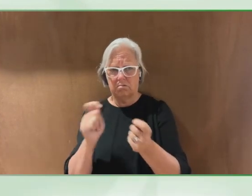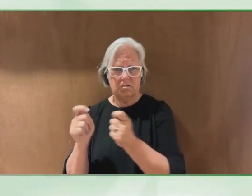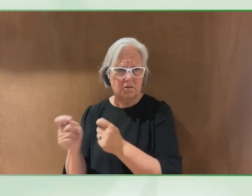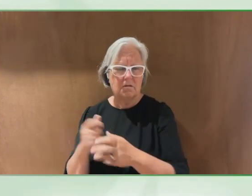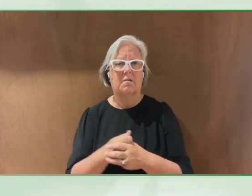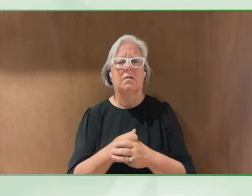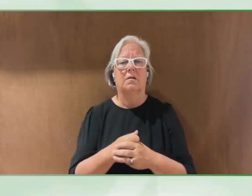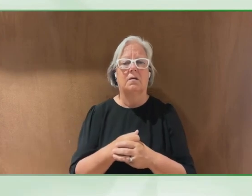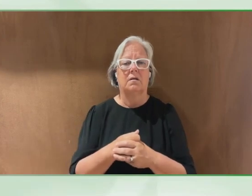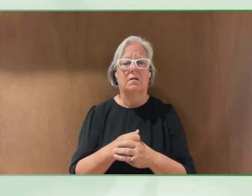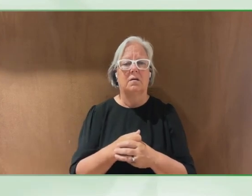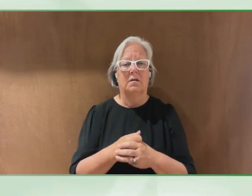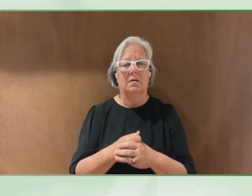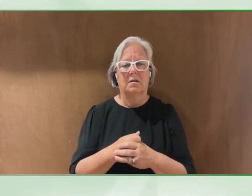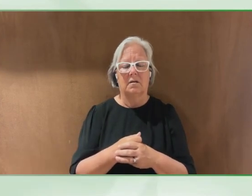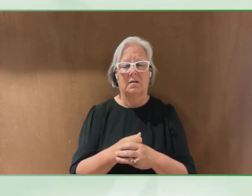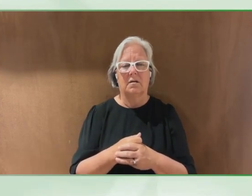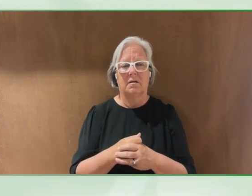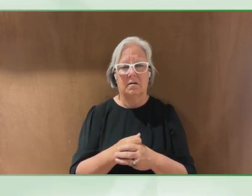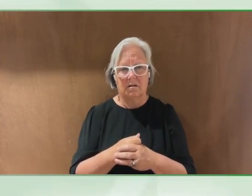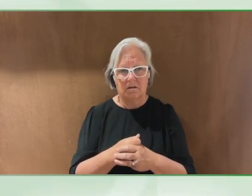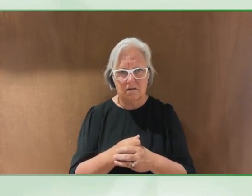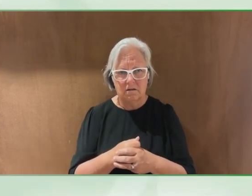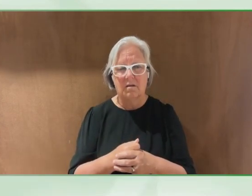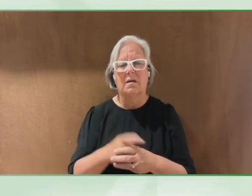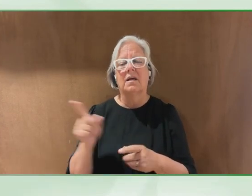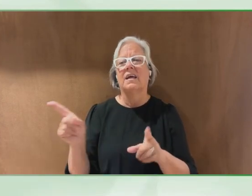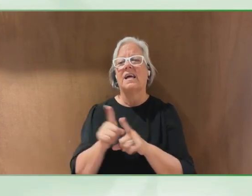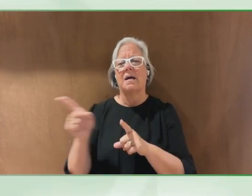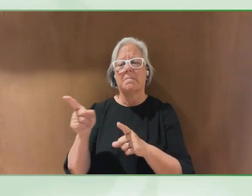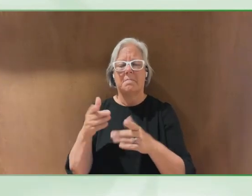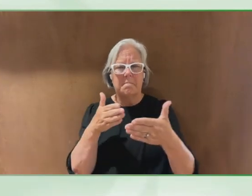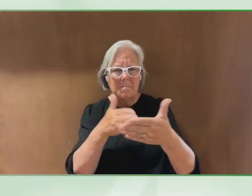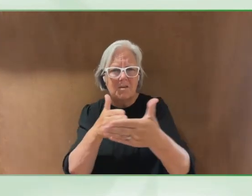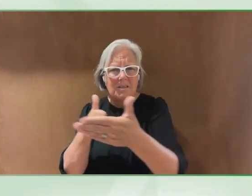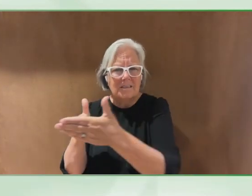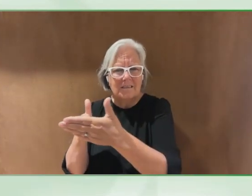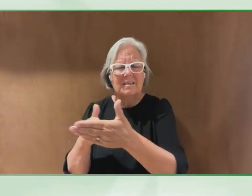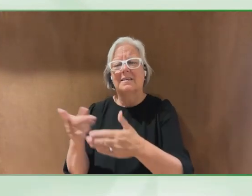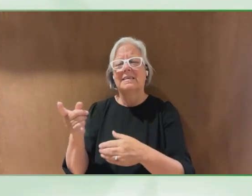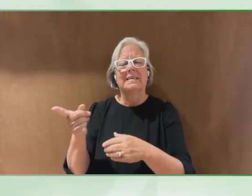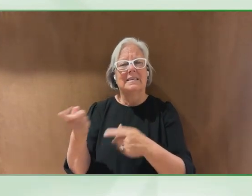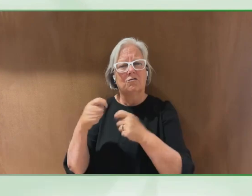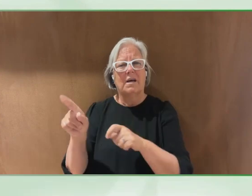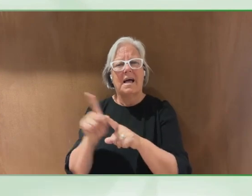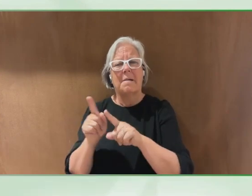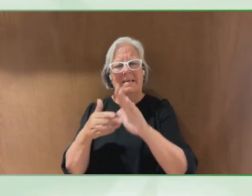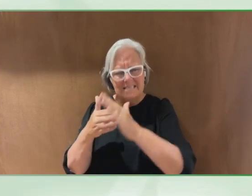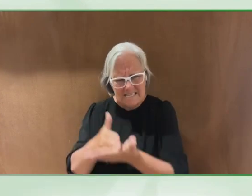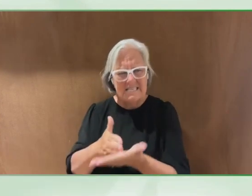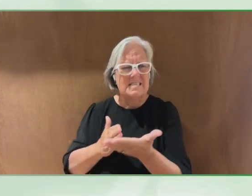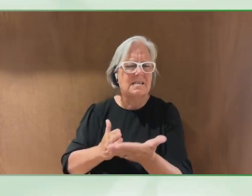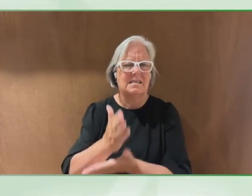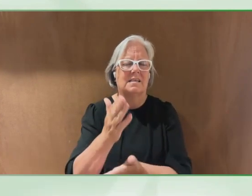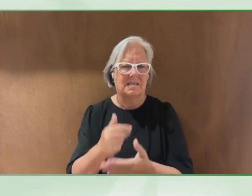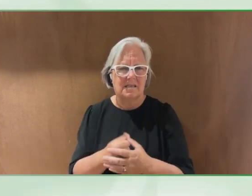having the Breaking Barriers programme lead support me with practical components if I needed support, having him there